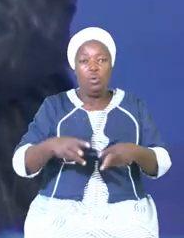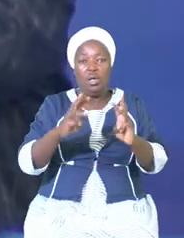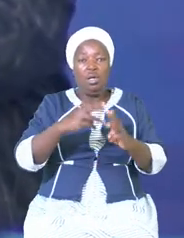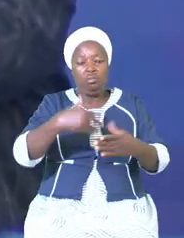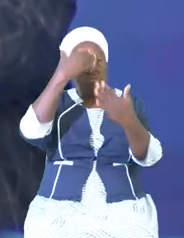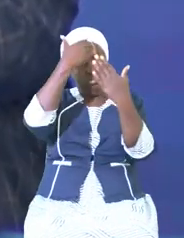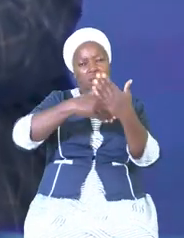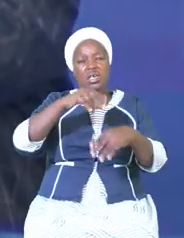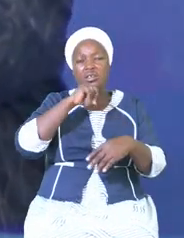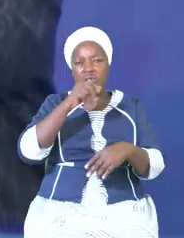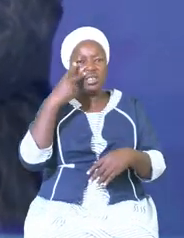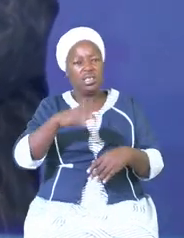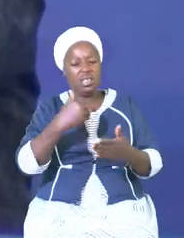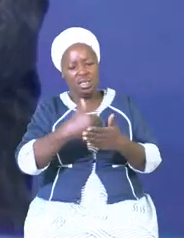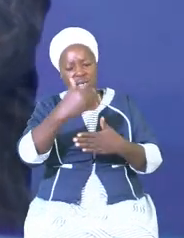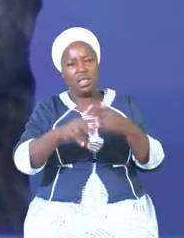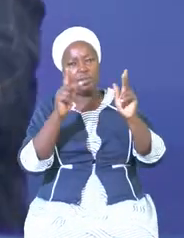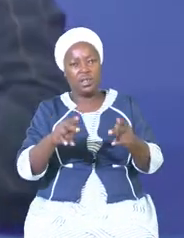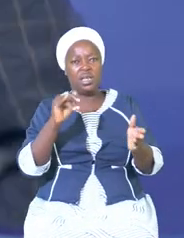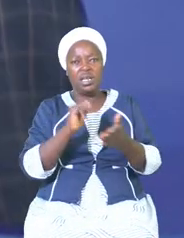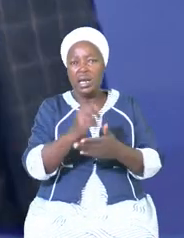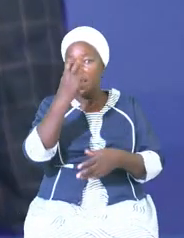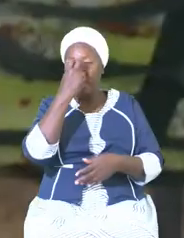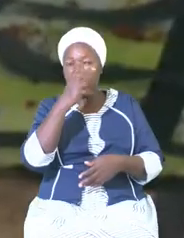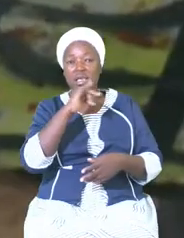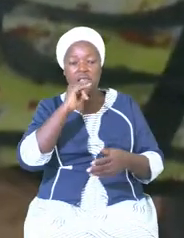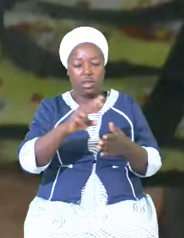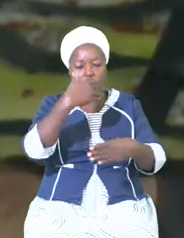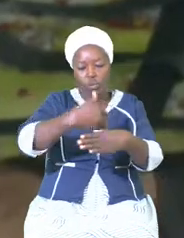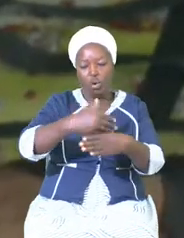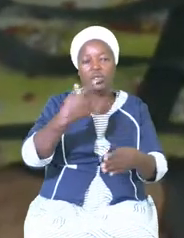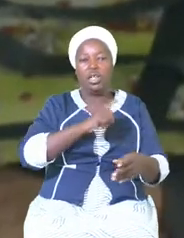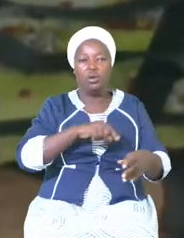That blindness is the wall, the Lord will throw it down tonight.